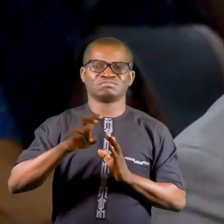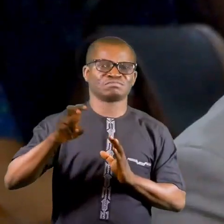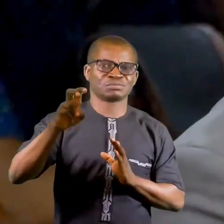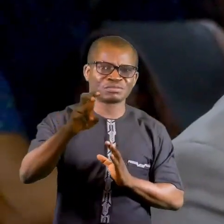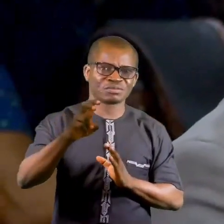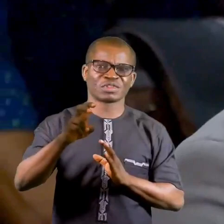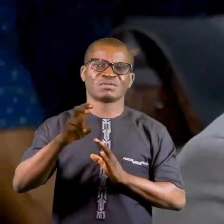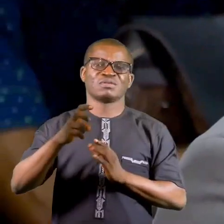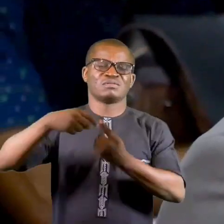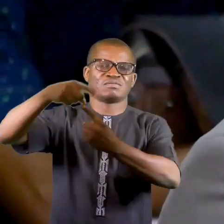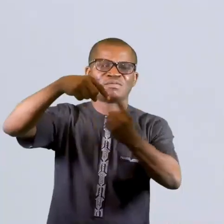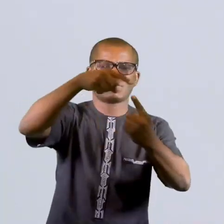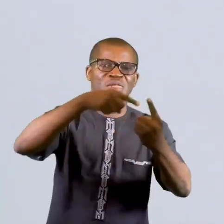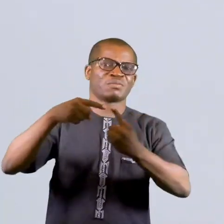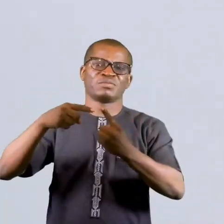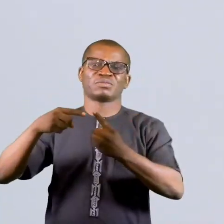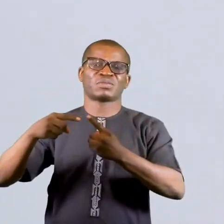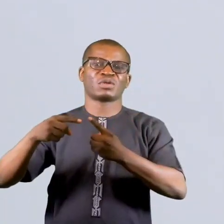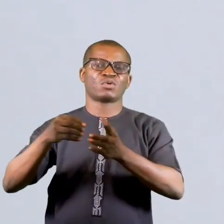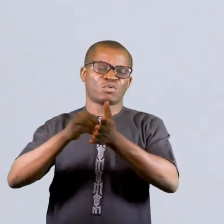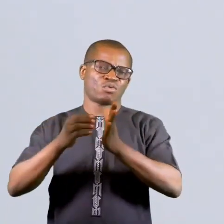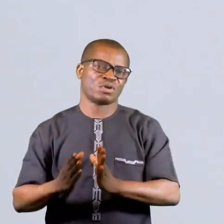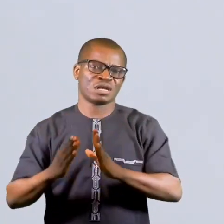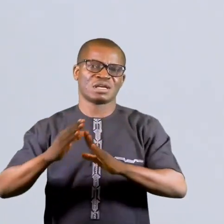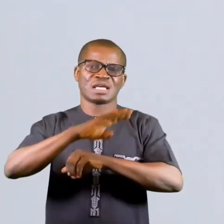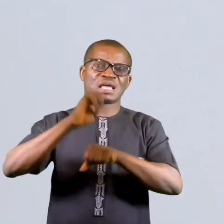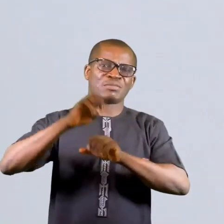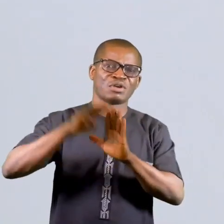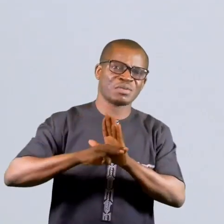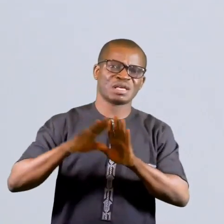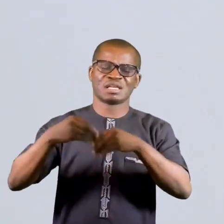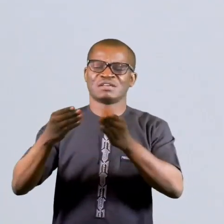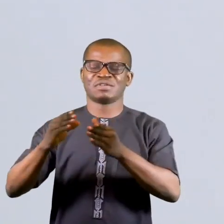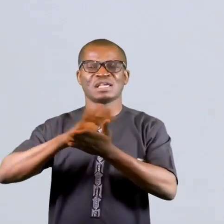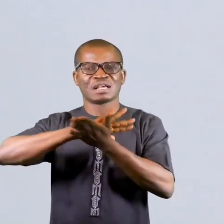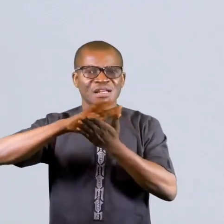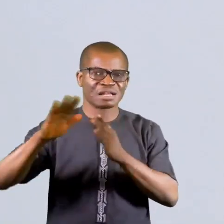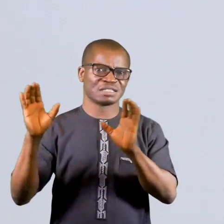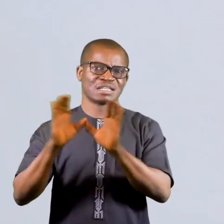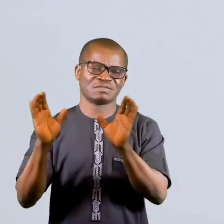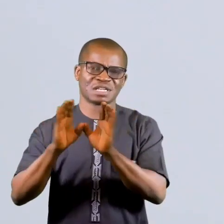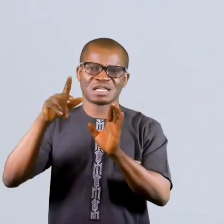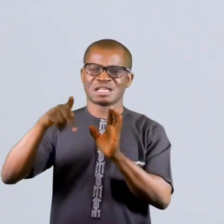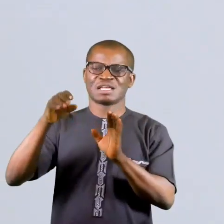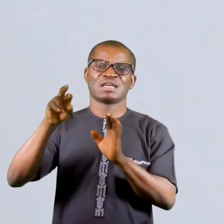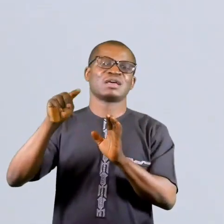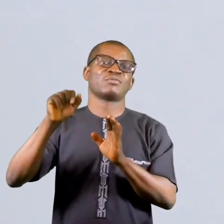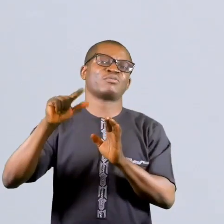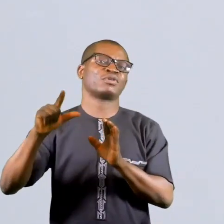and tour operators and labor recruiters on the Trafficking in Persons Clearance Application Portal, which we